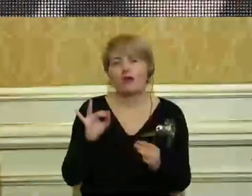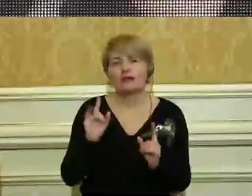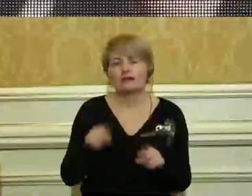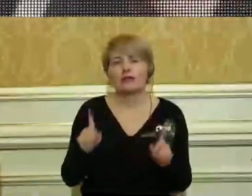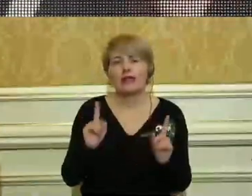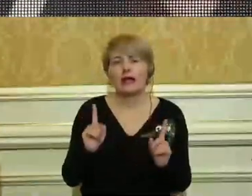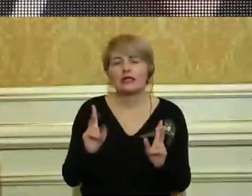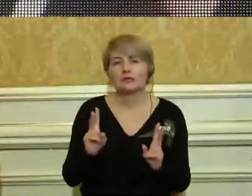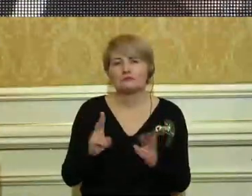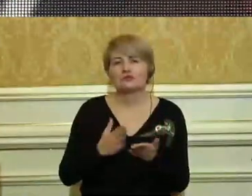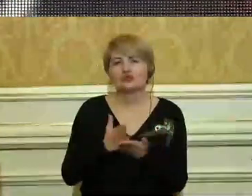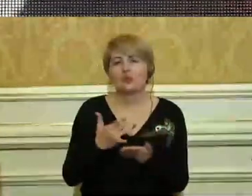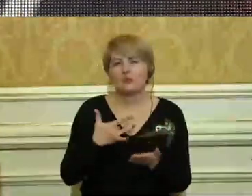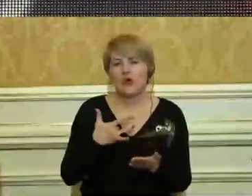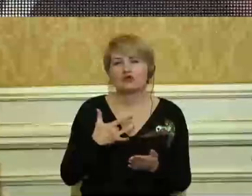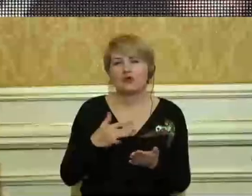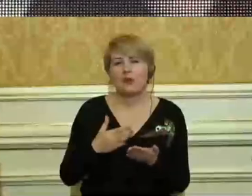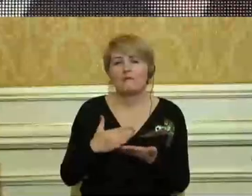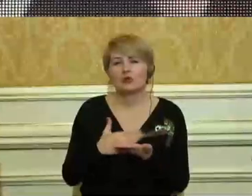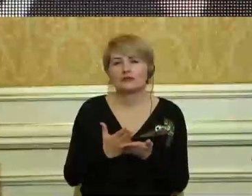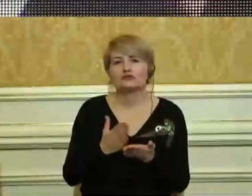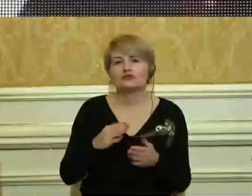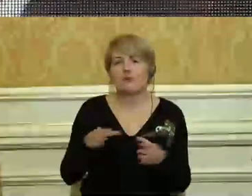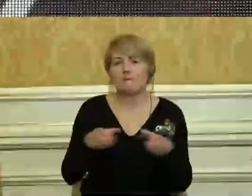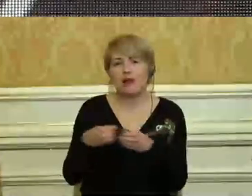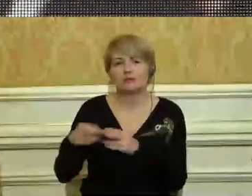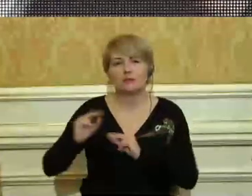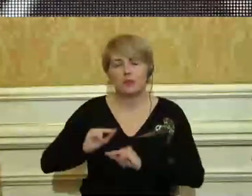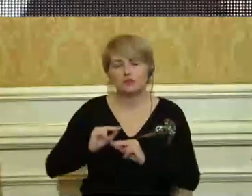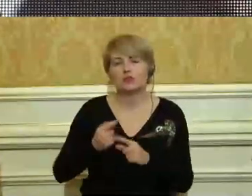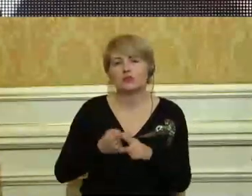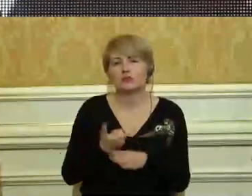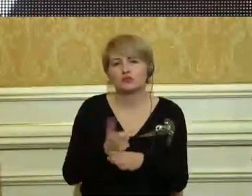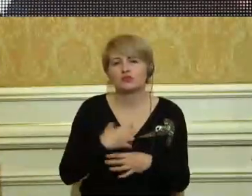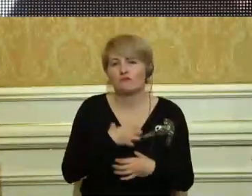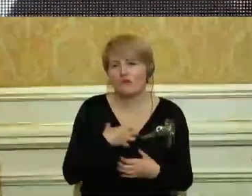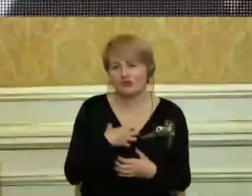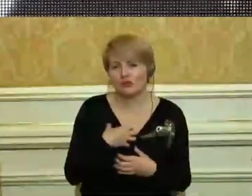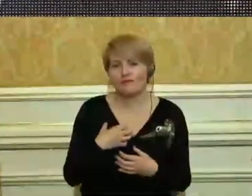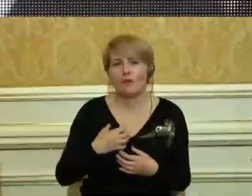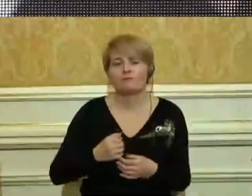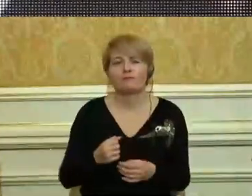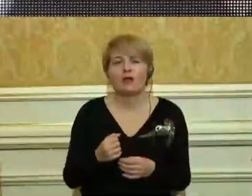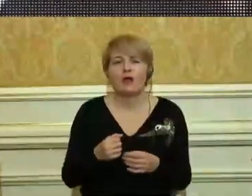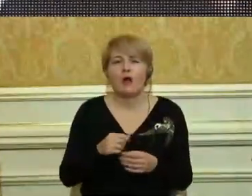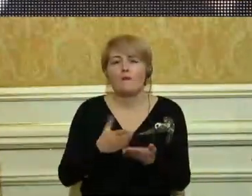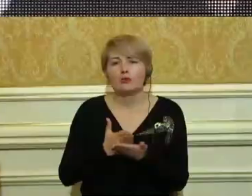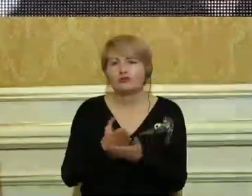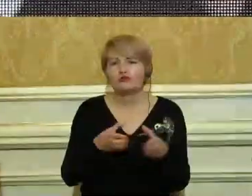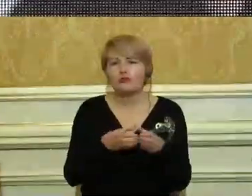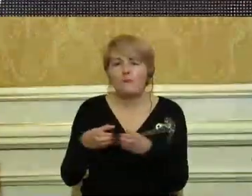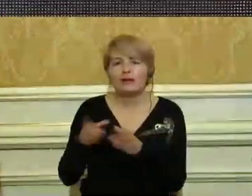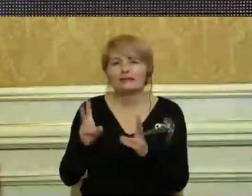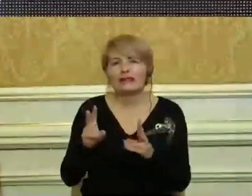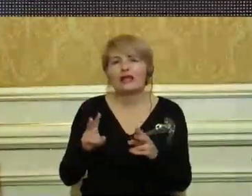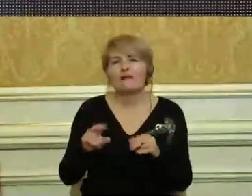parties are designed is essential to this. So since political parties are the core of political life,